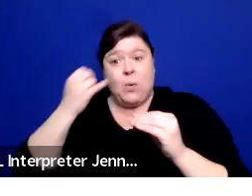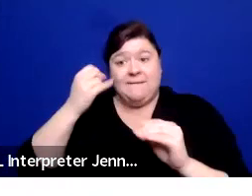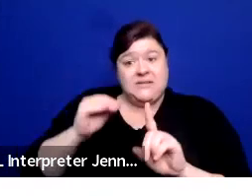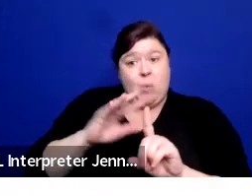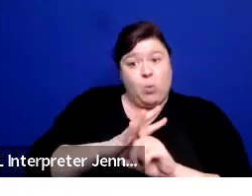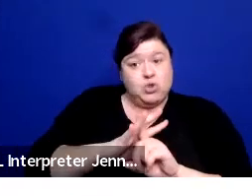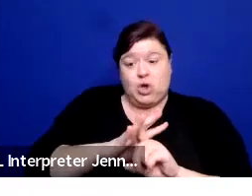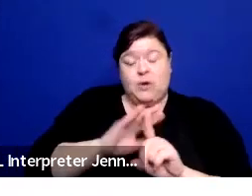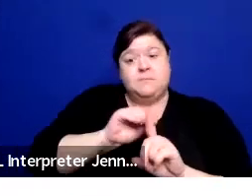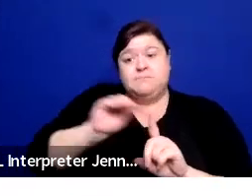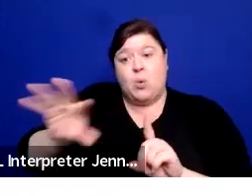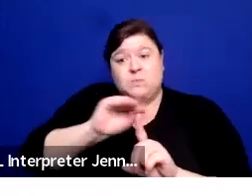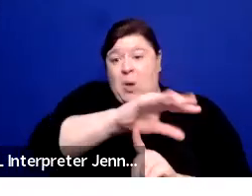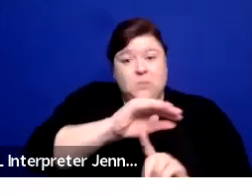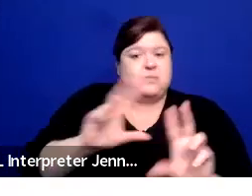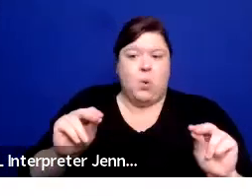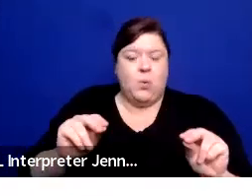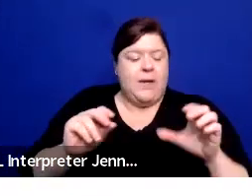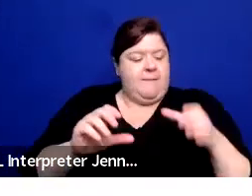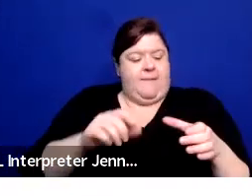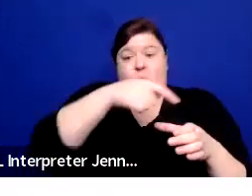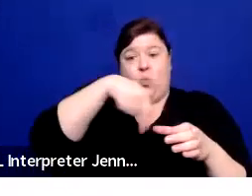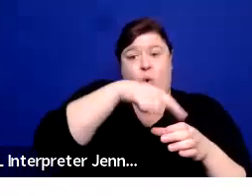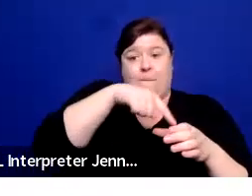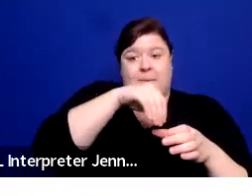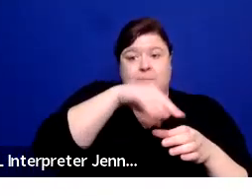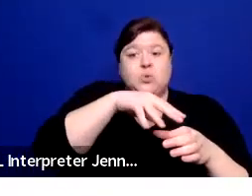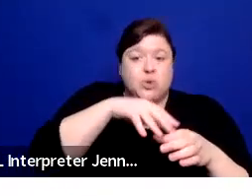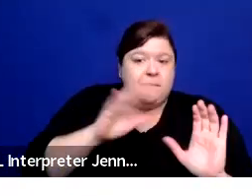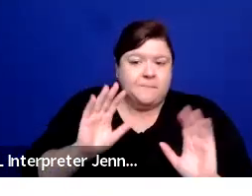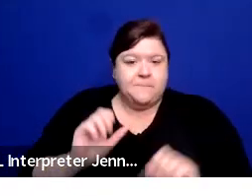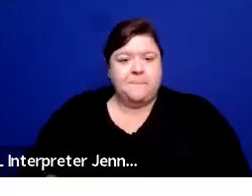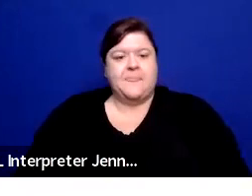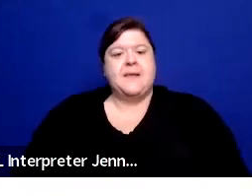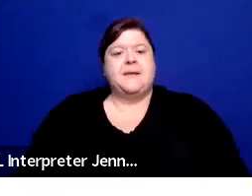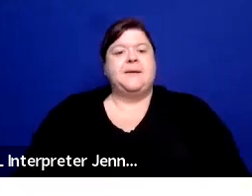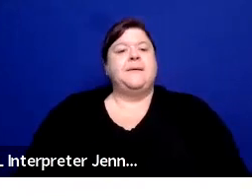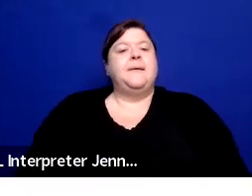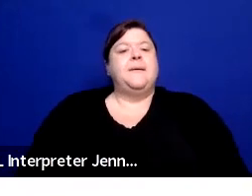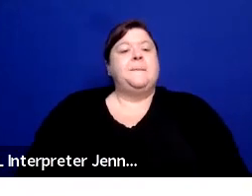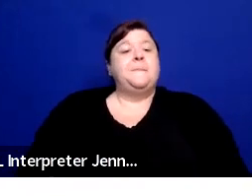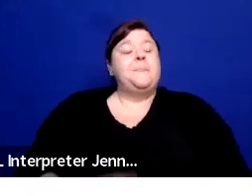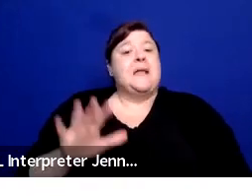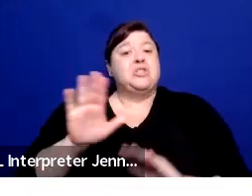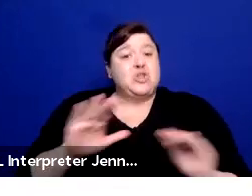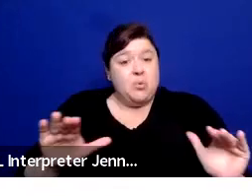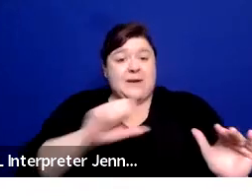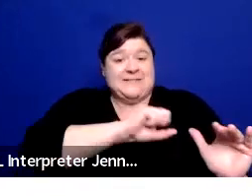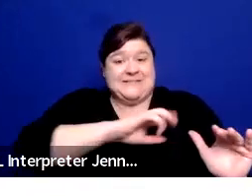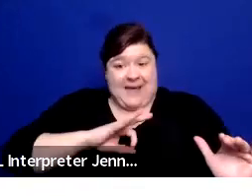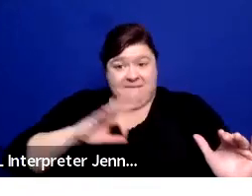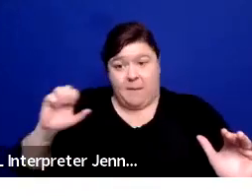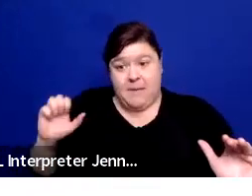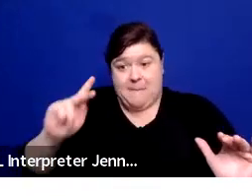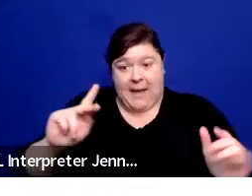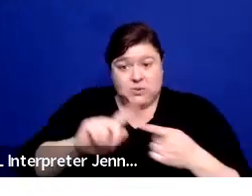spreading to the entire class. Children and staff who are returning after 5 days of isolation or quarantine may continue to eat with